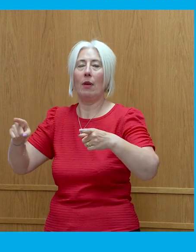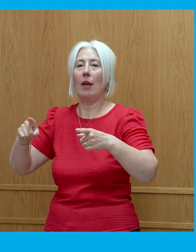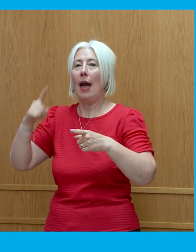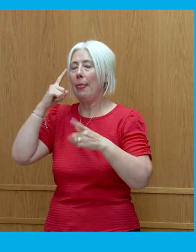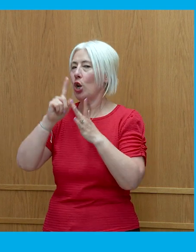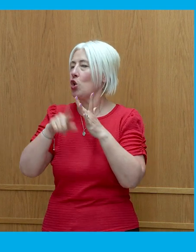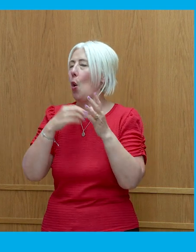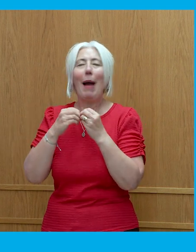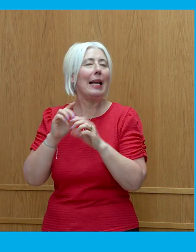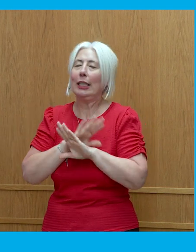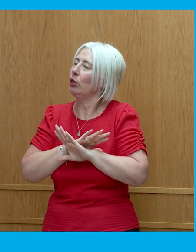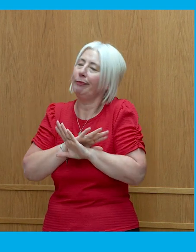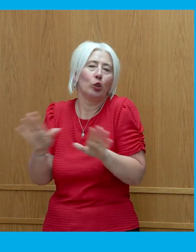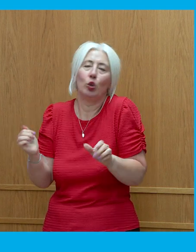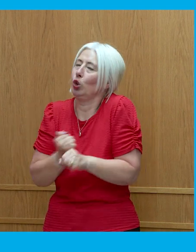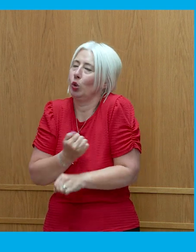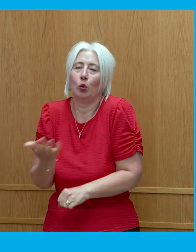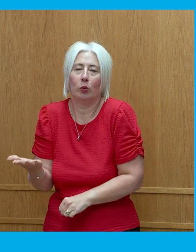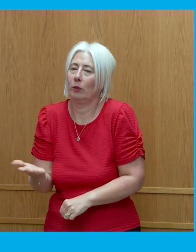President Biden couldn't always do.